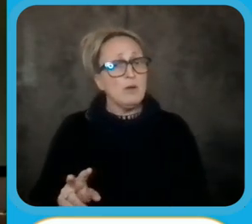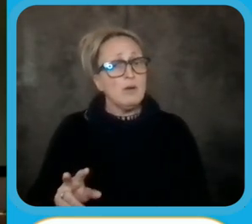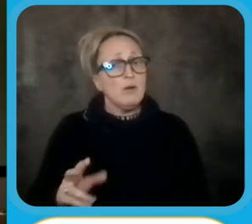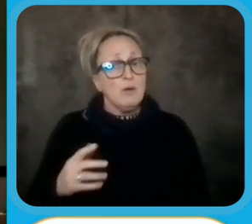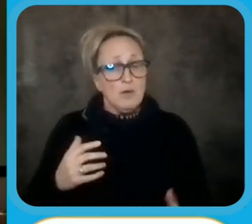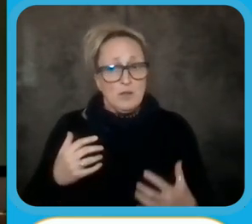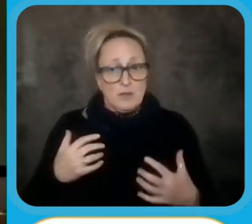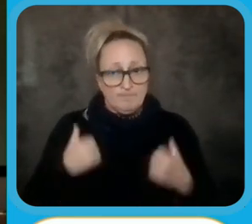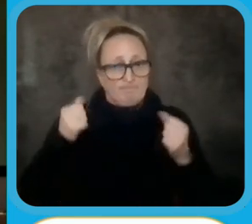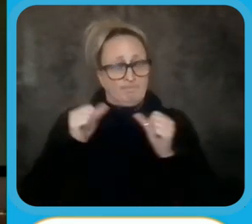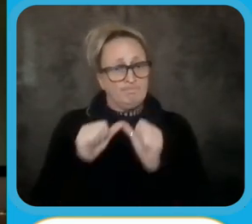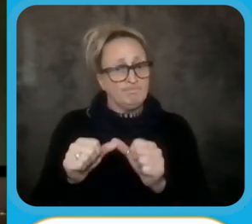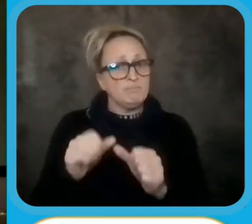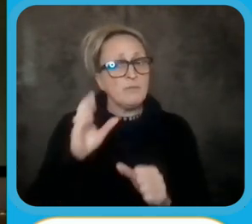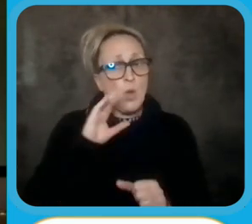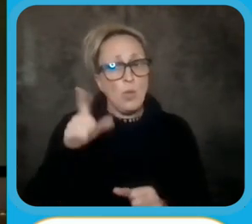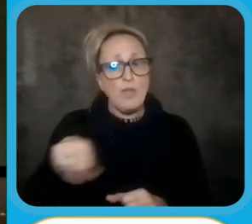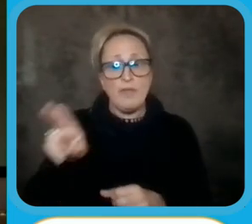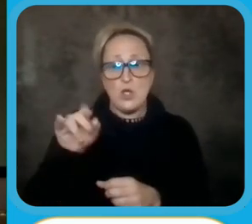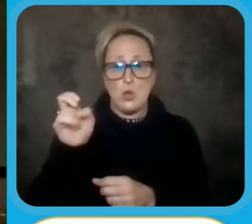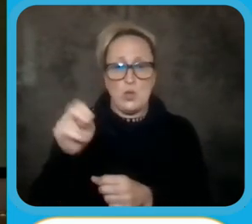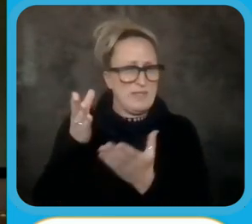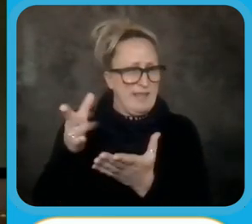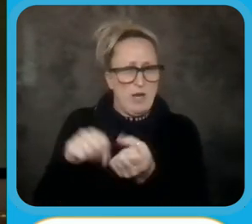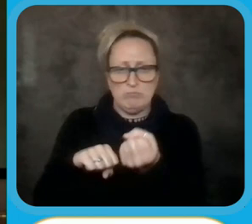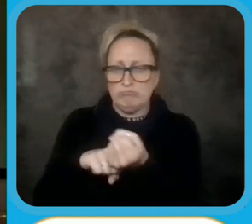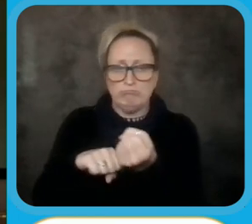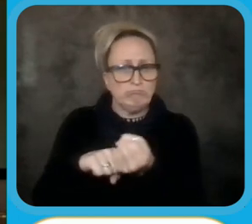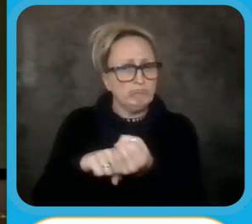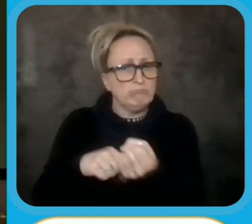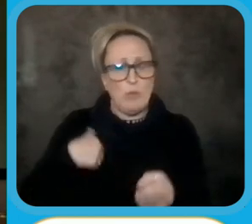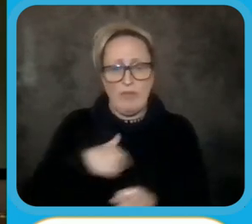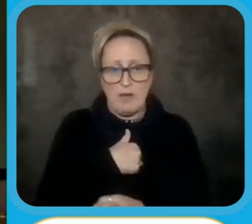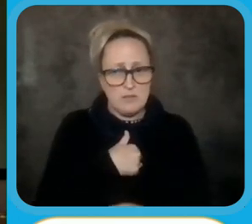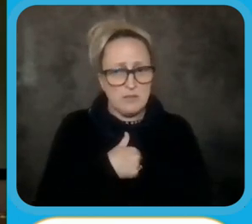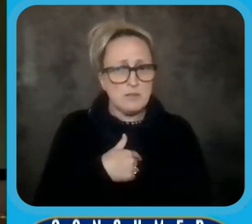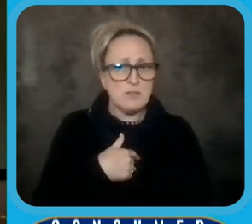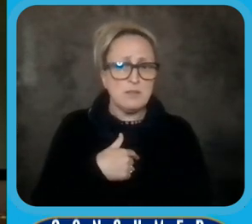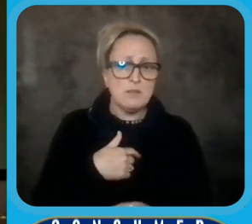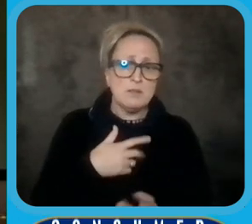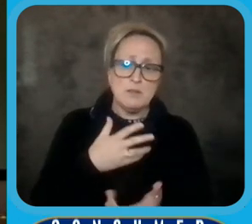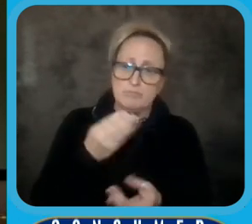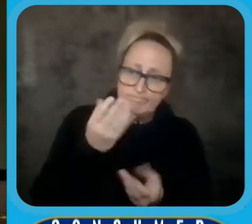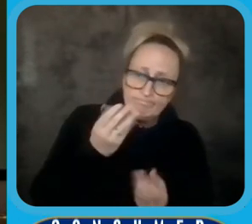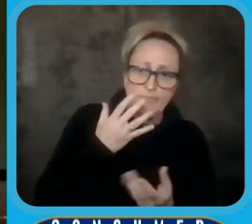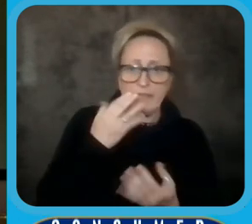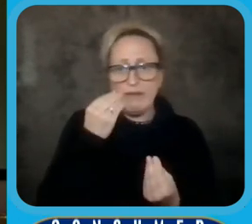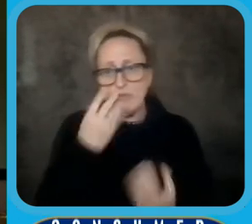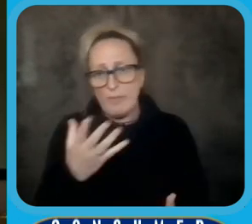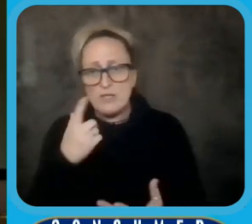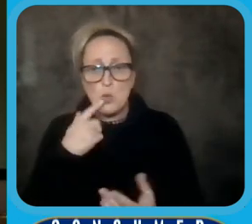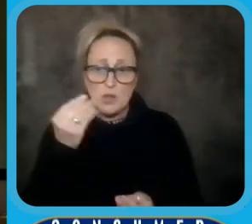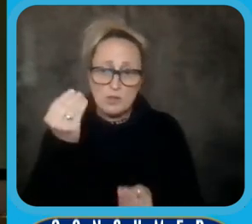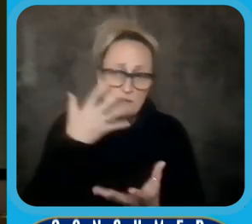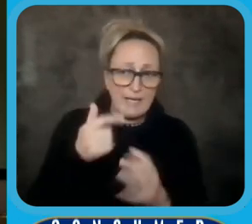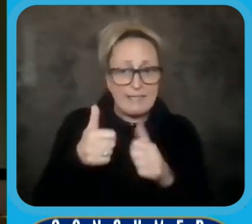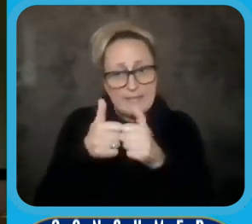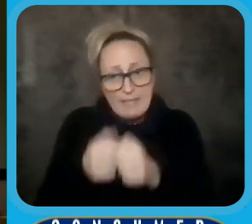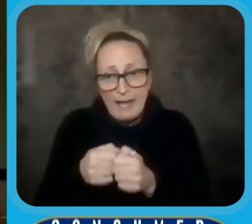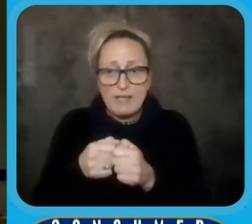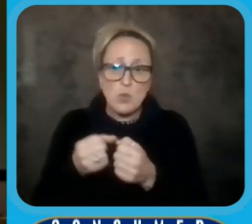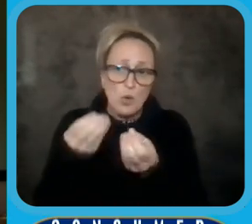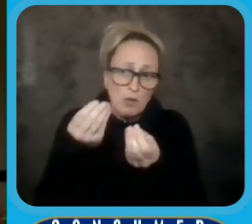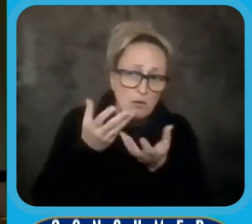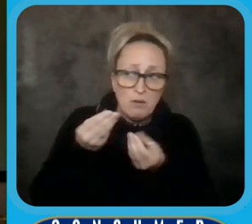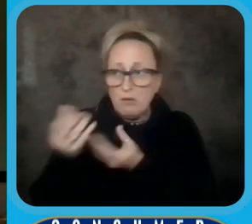is knowing that the union was right there side by side with us and filling us in on the information or sending a text or relaying